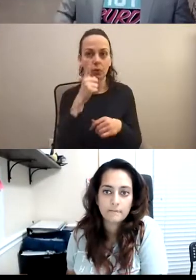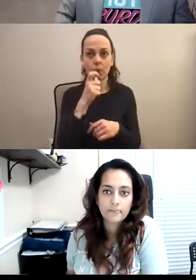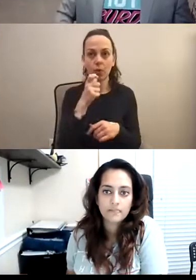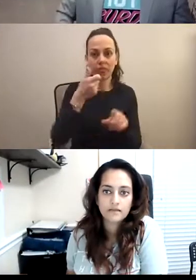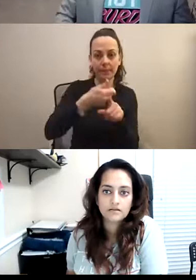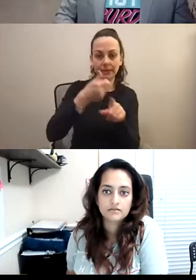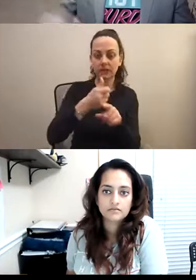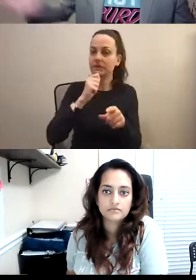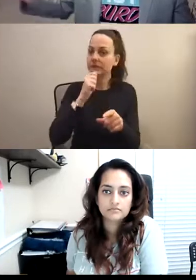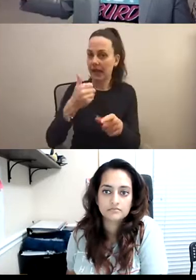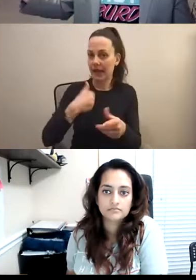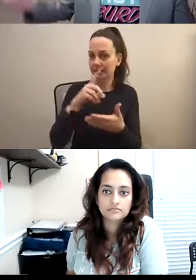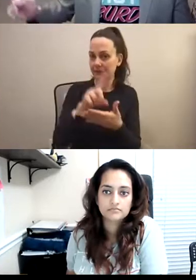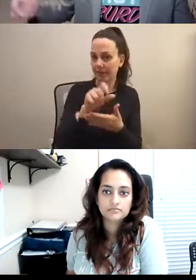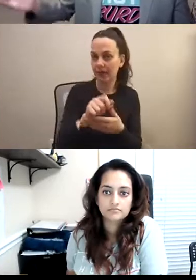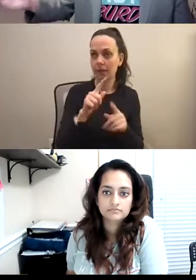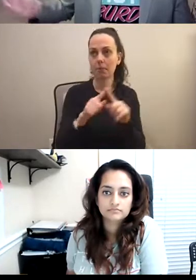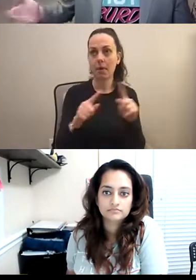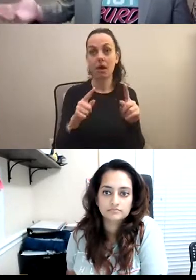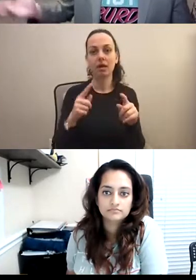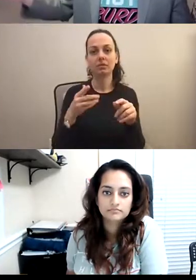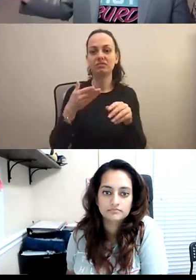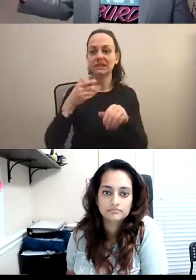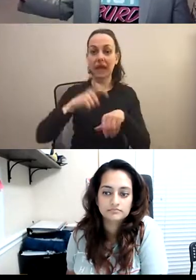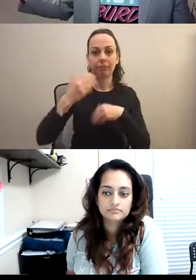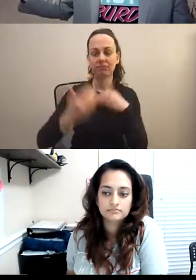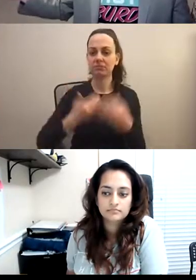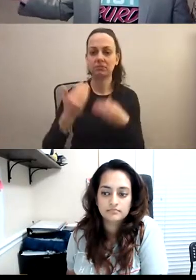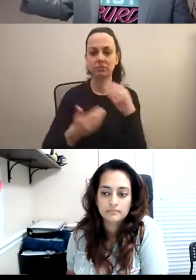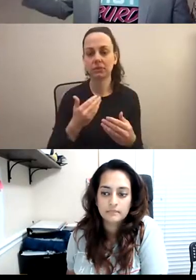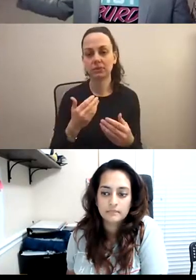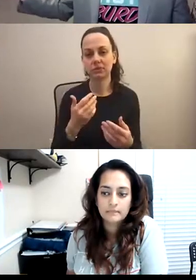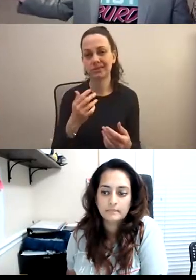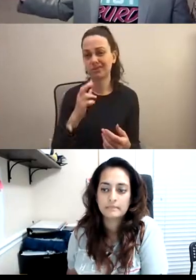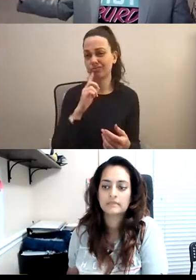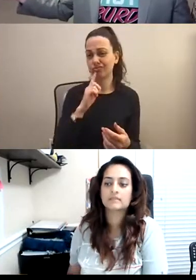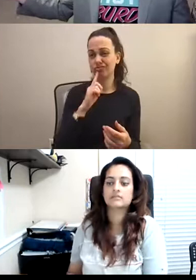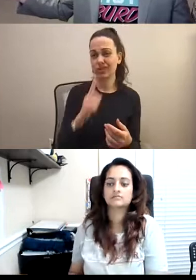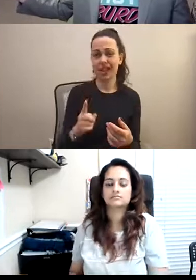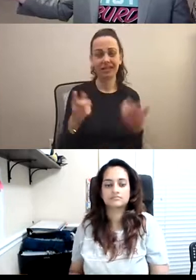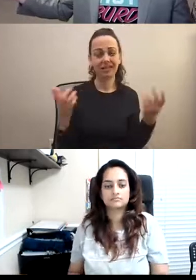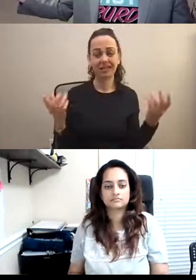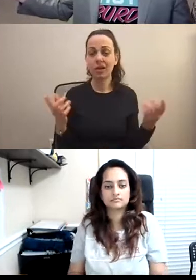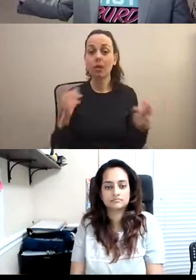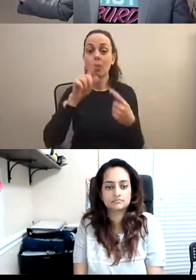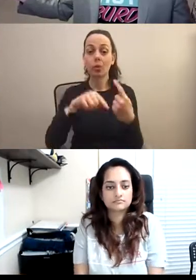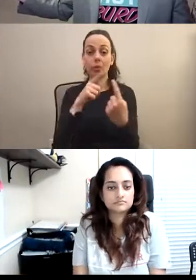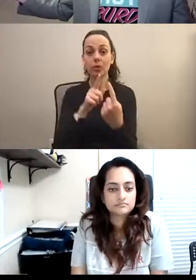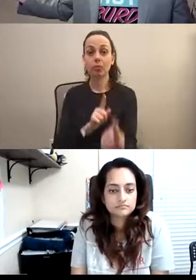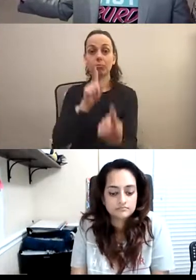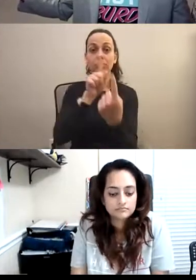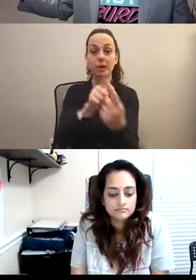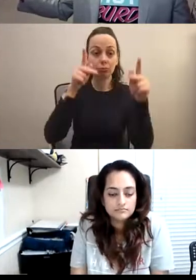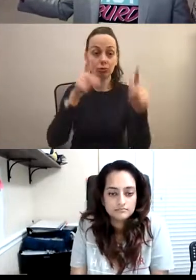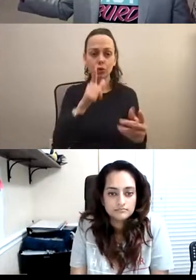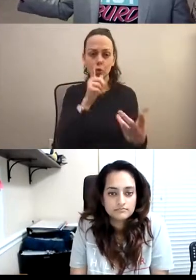not disabled, but over time, the reality is, I think when you meet the person who's for